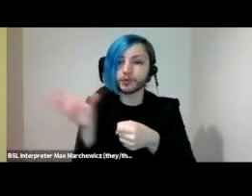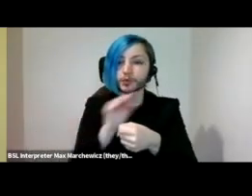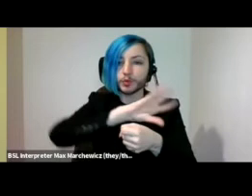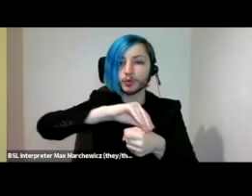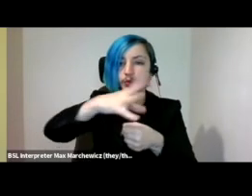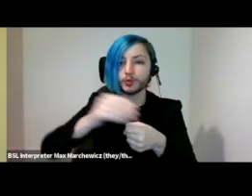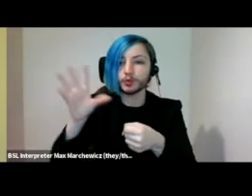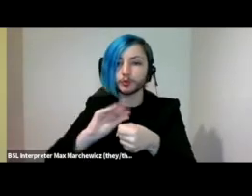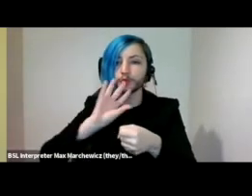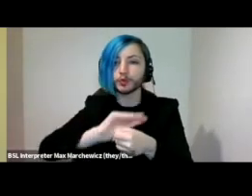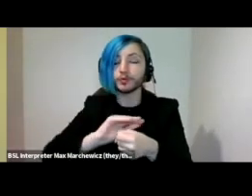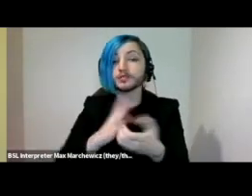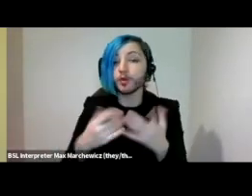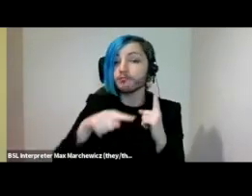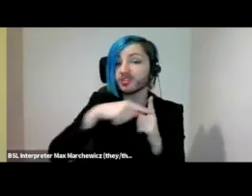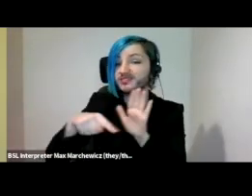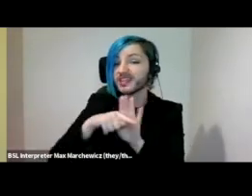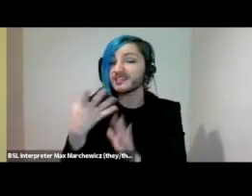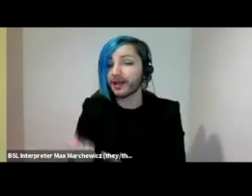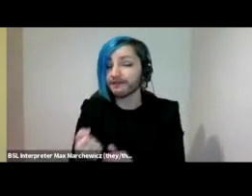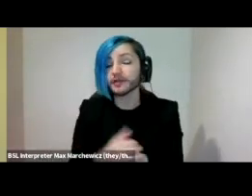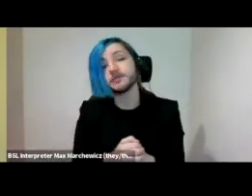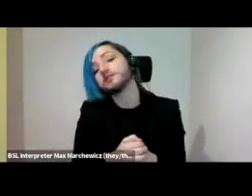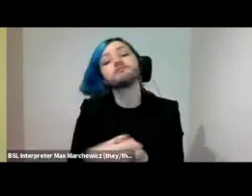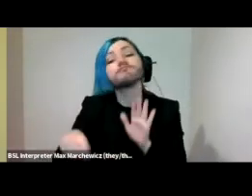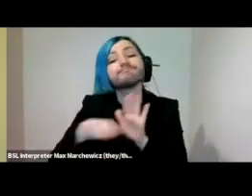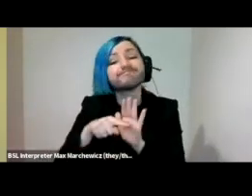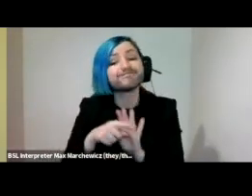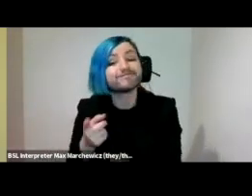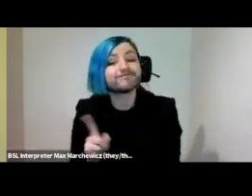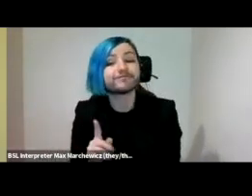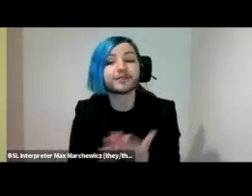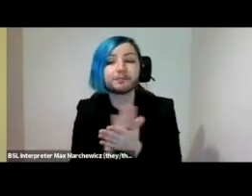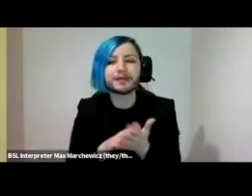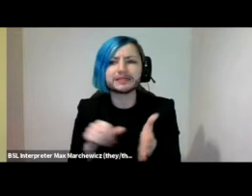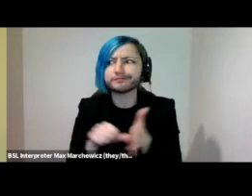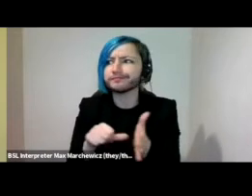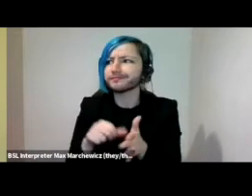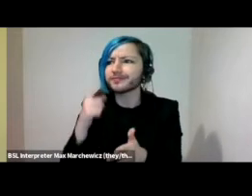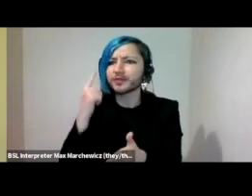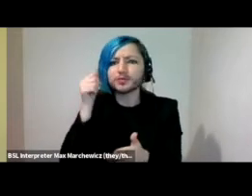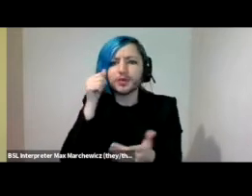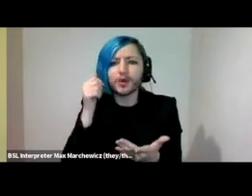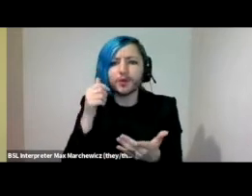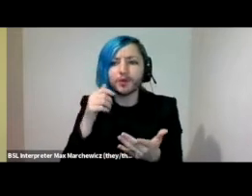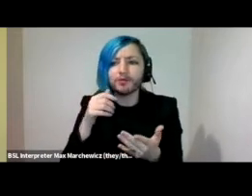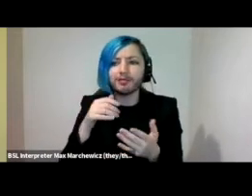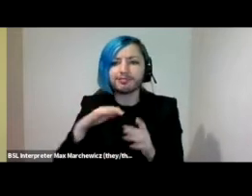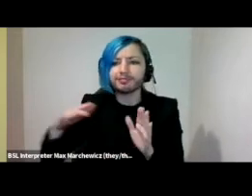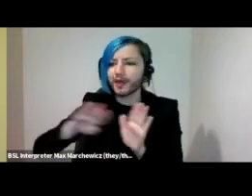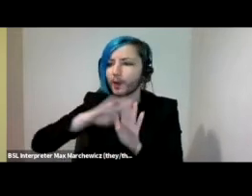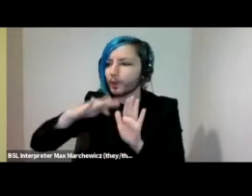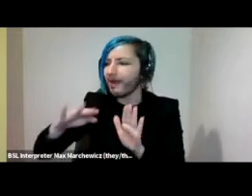and disadvantages. The disadvantages, it makes it harder to know where in the universe your gravitational waves have come